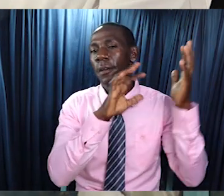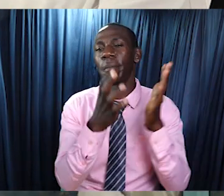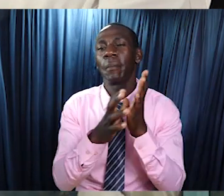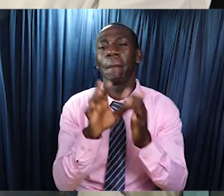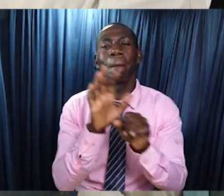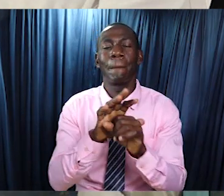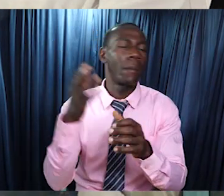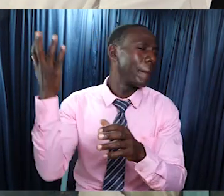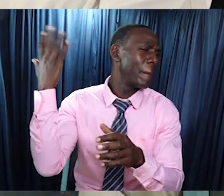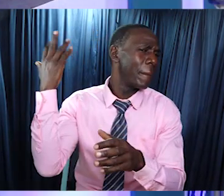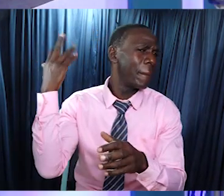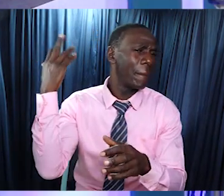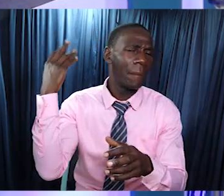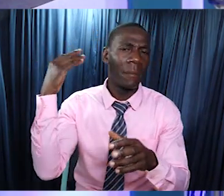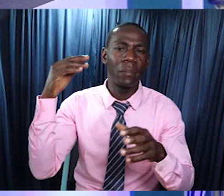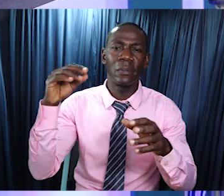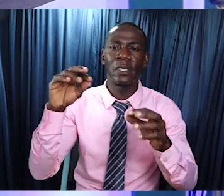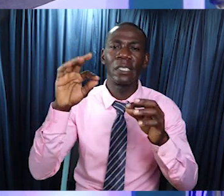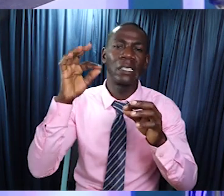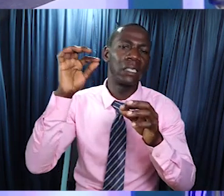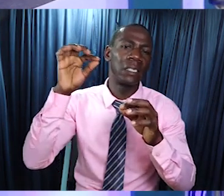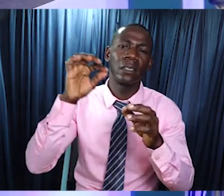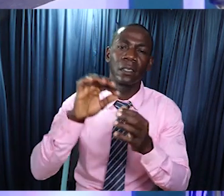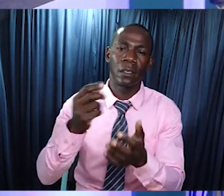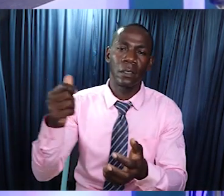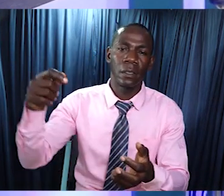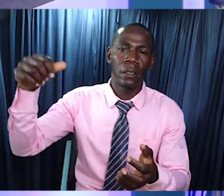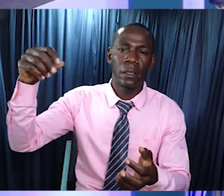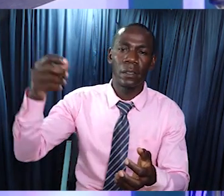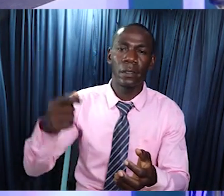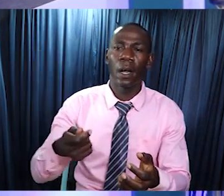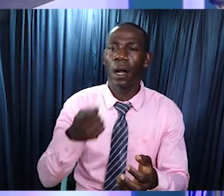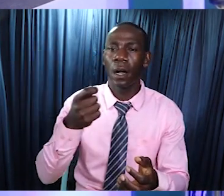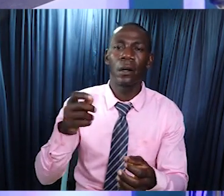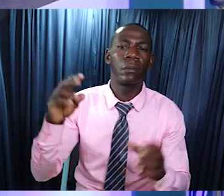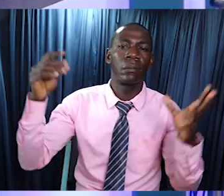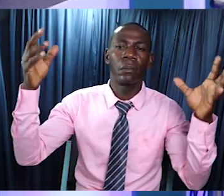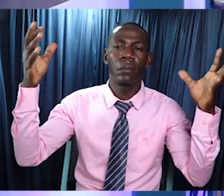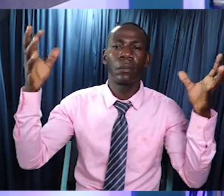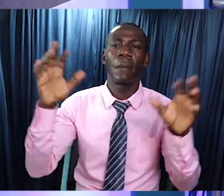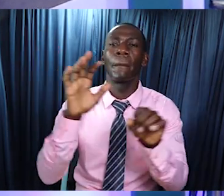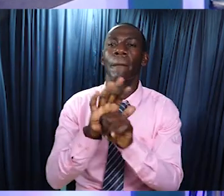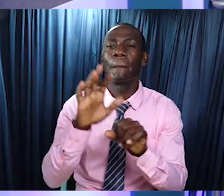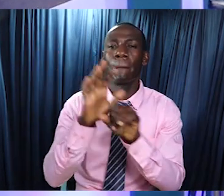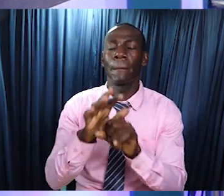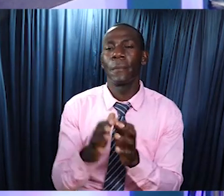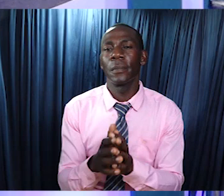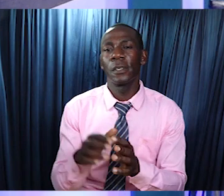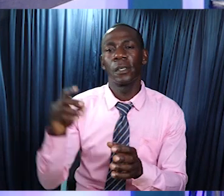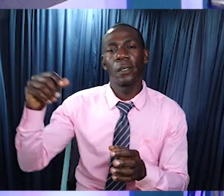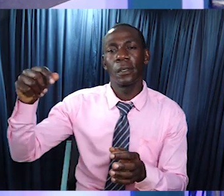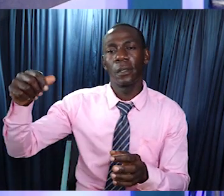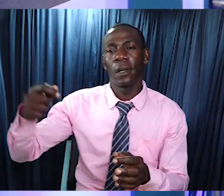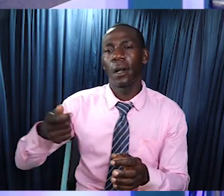And Kilifi that time was full. Wakati mkorosho ndio unavuma kabisa. At that time the factory was so pronounced. Ule mtambo wa korosho